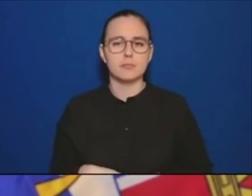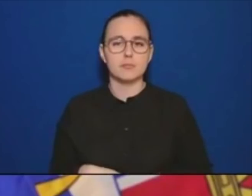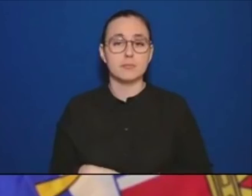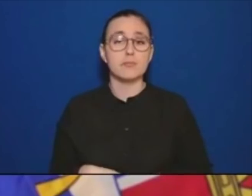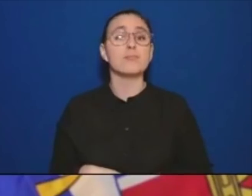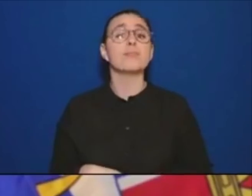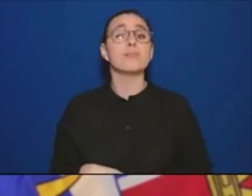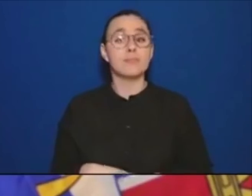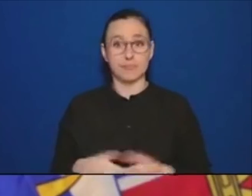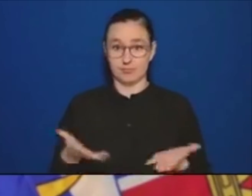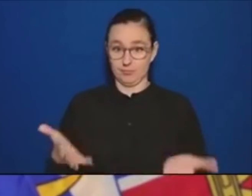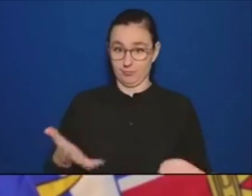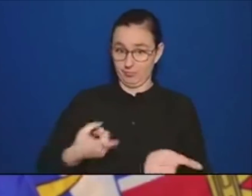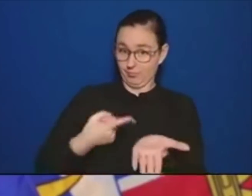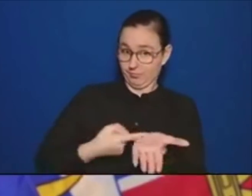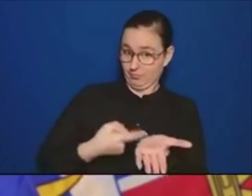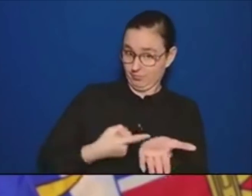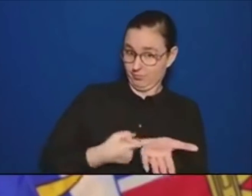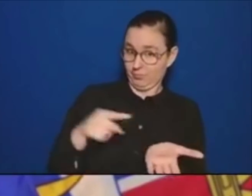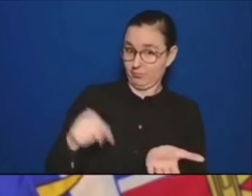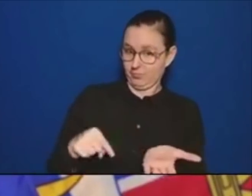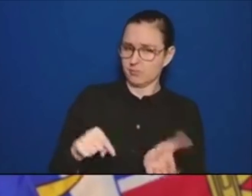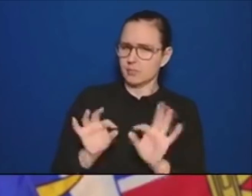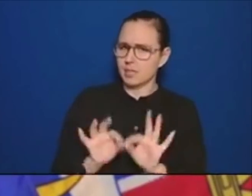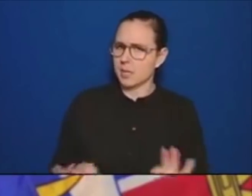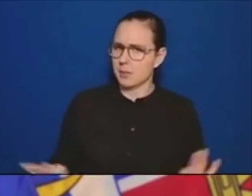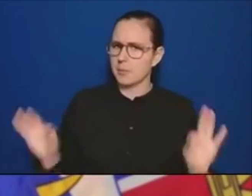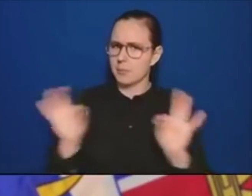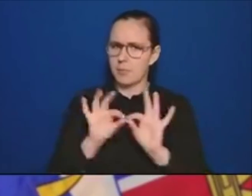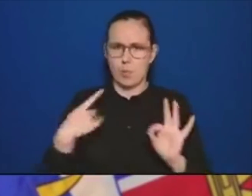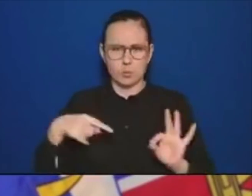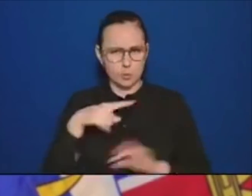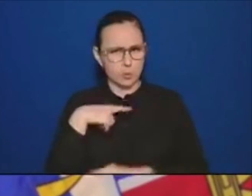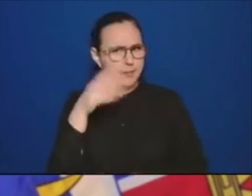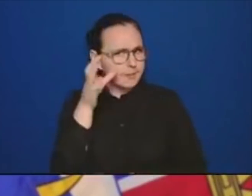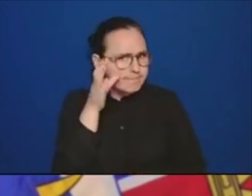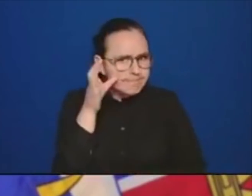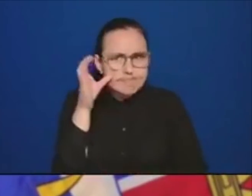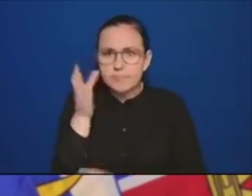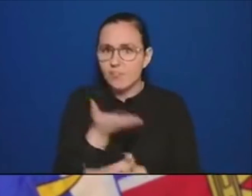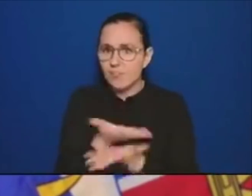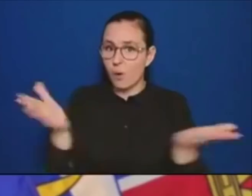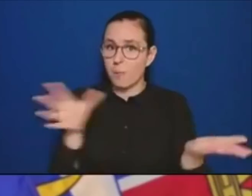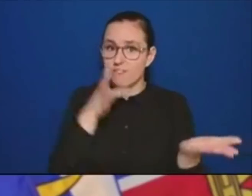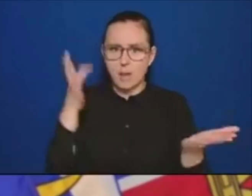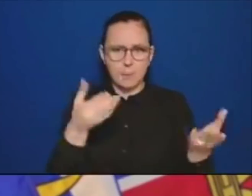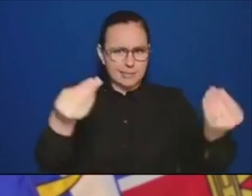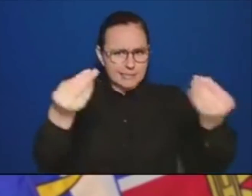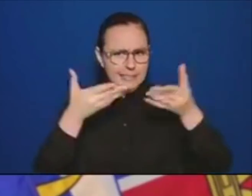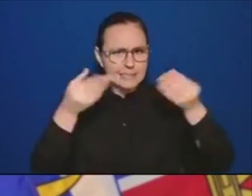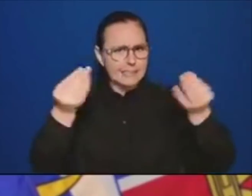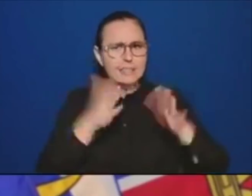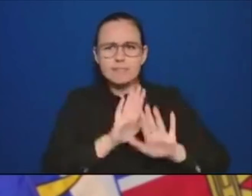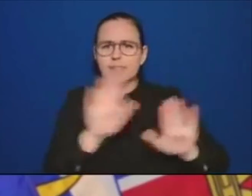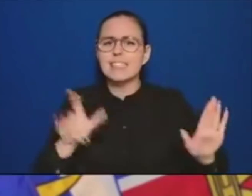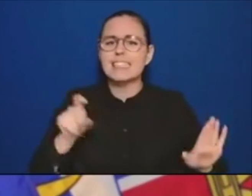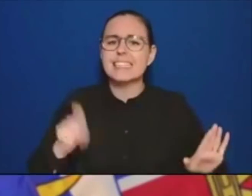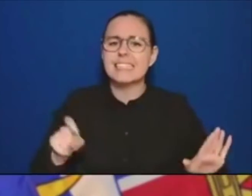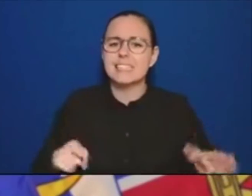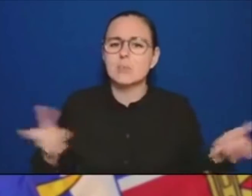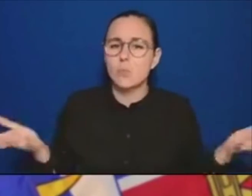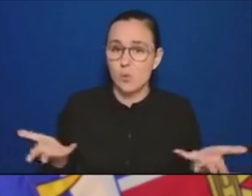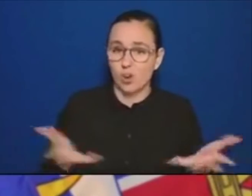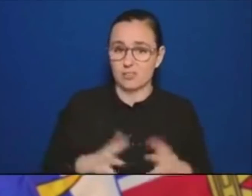really important, so we capture all of the needs that are out there in the agriculture community. Farmers are really concerned right now